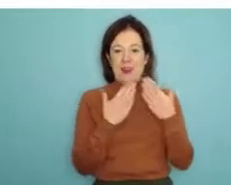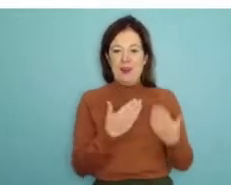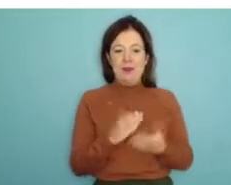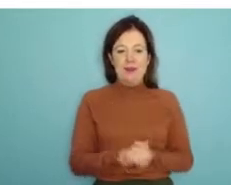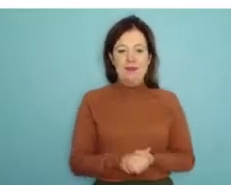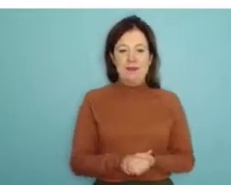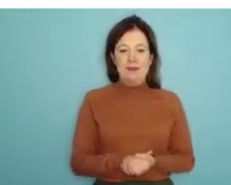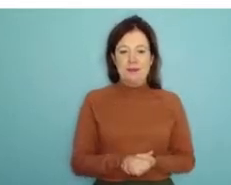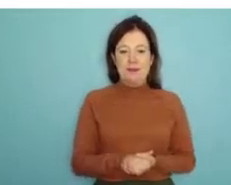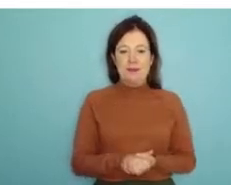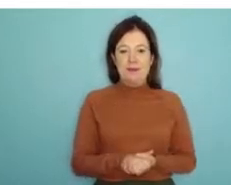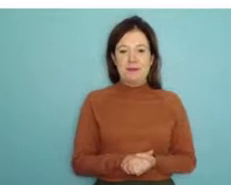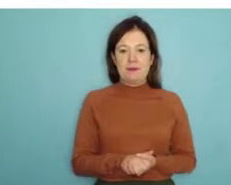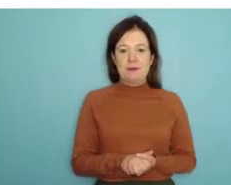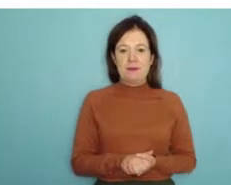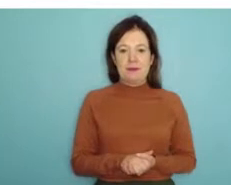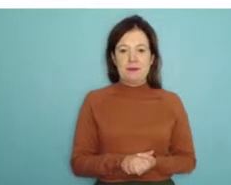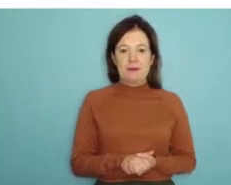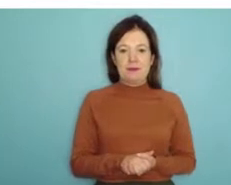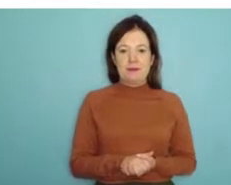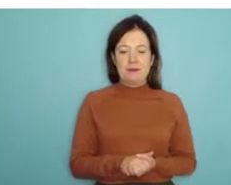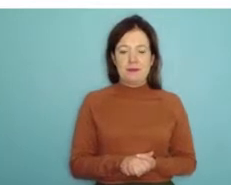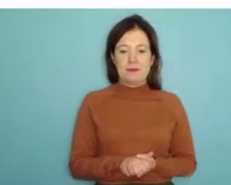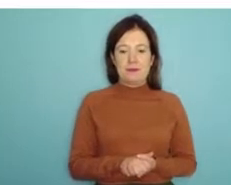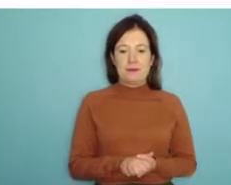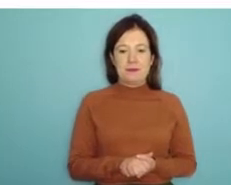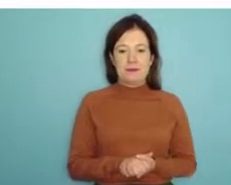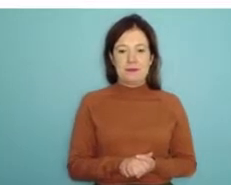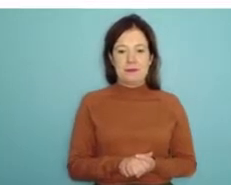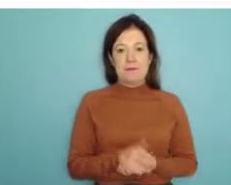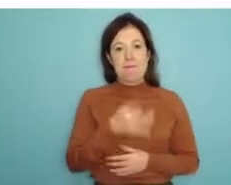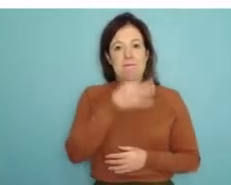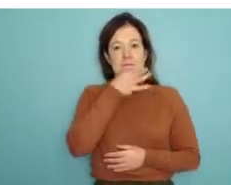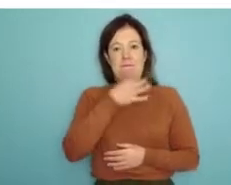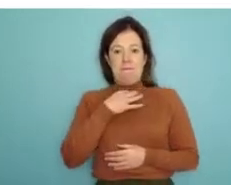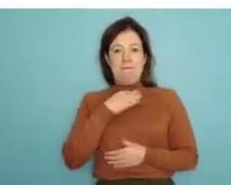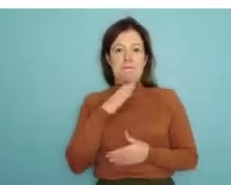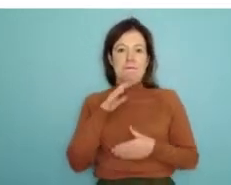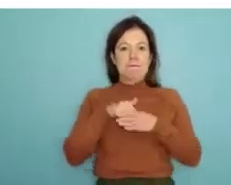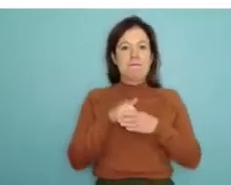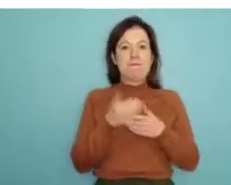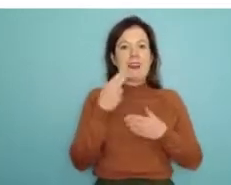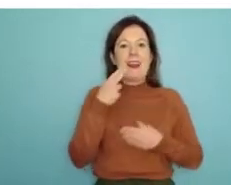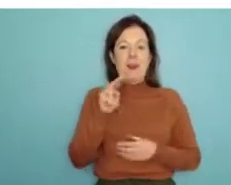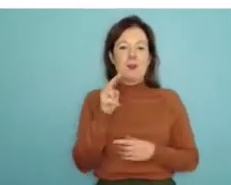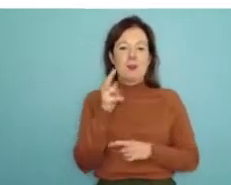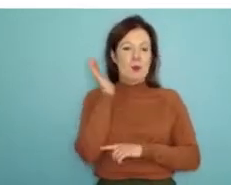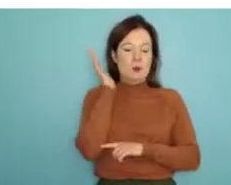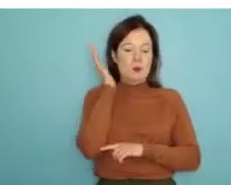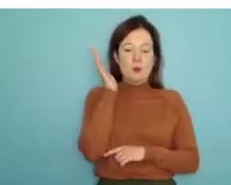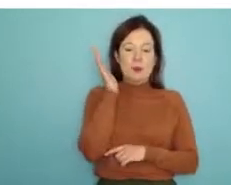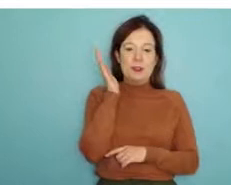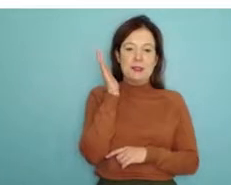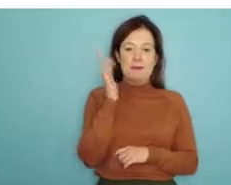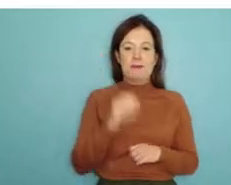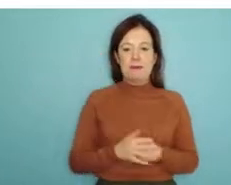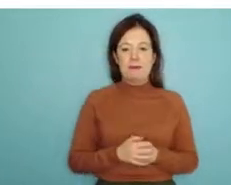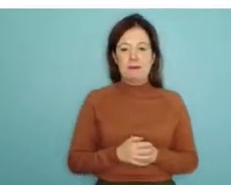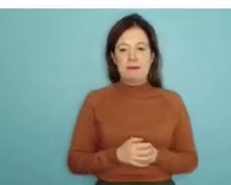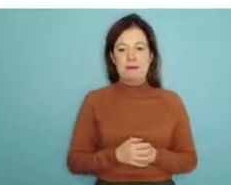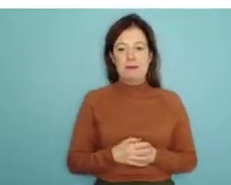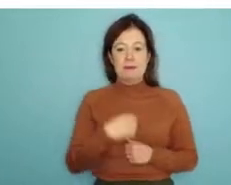And thank you very much for giving me the opportunity to be part of this session today. This is me. I work